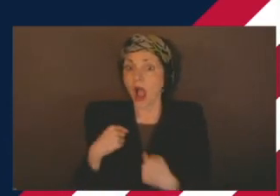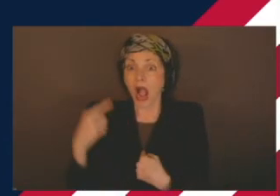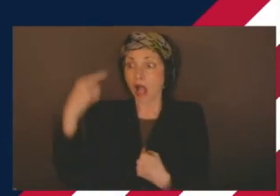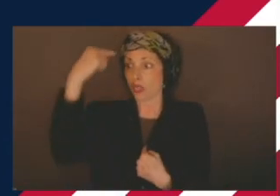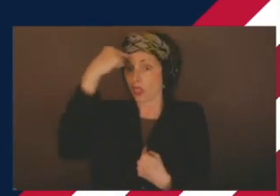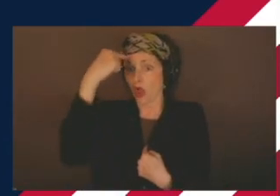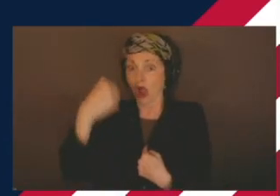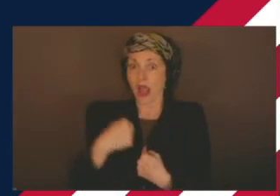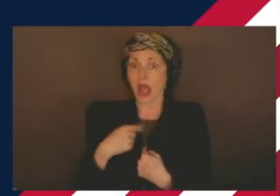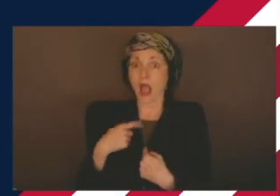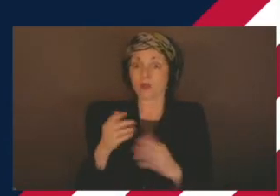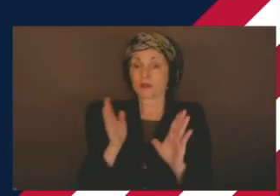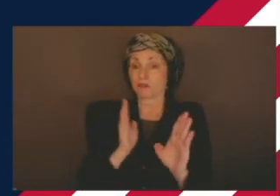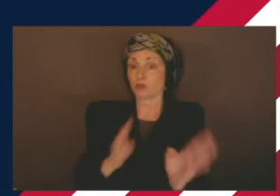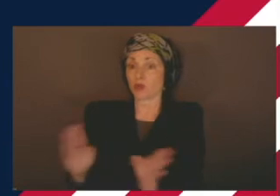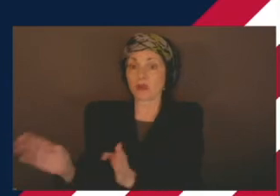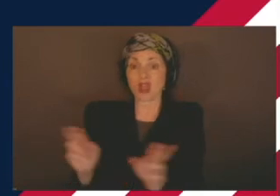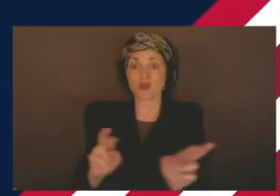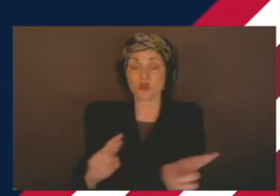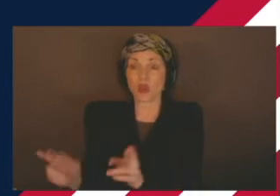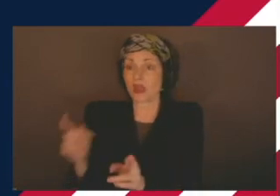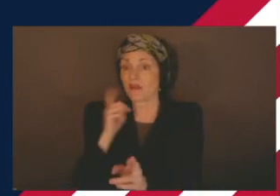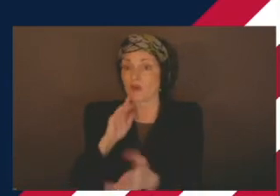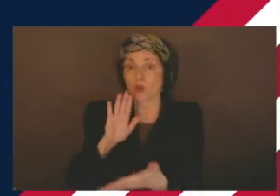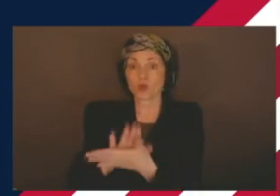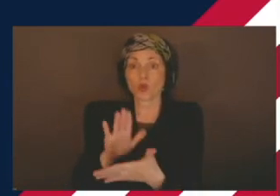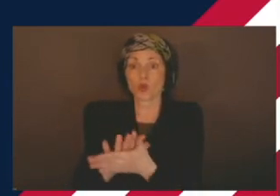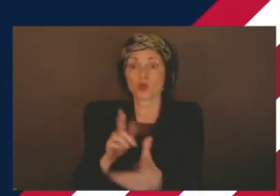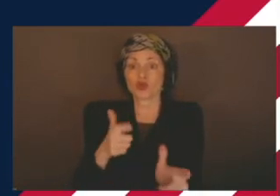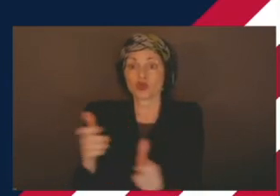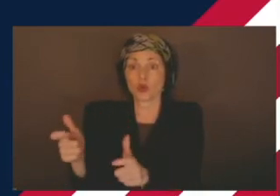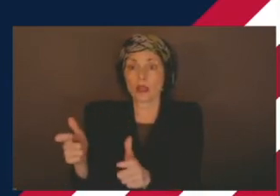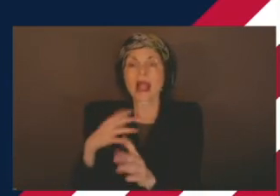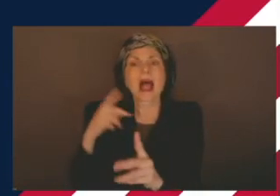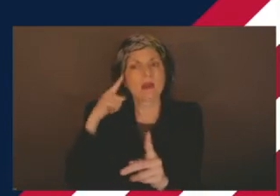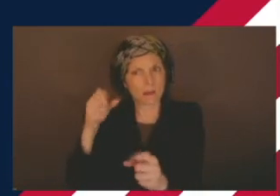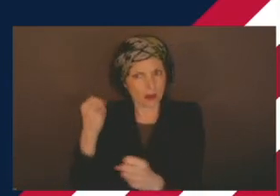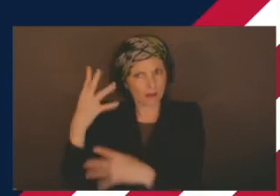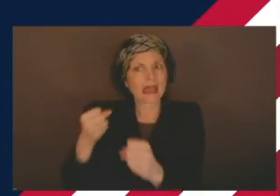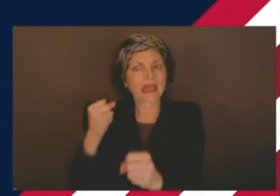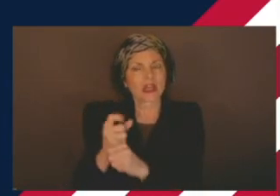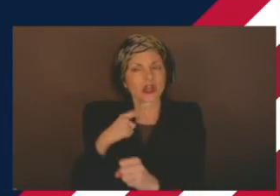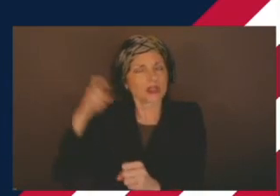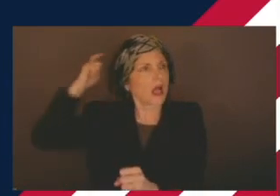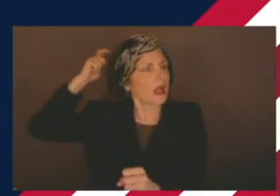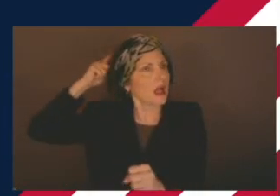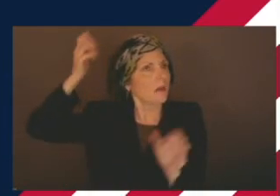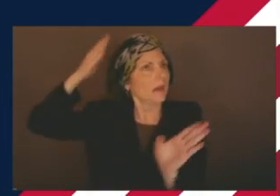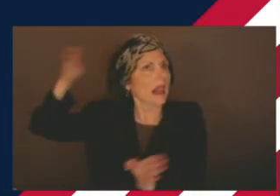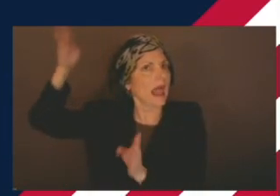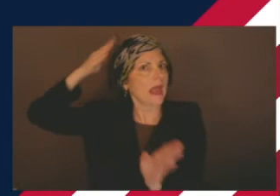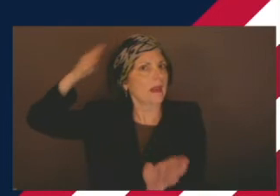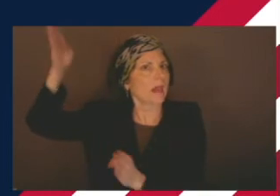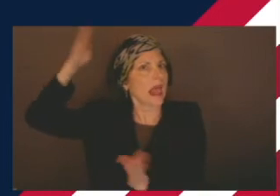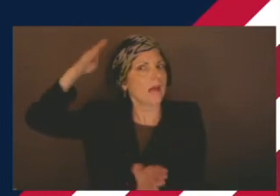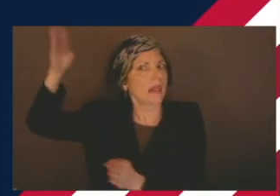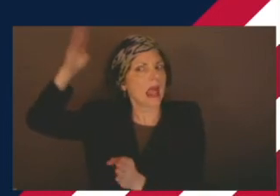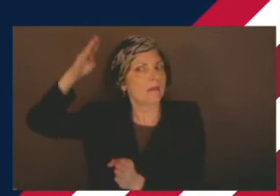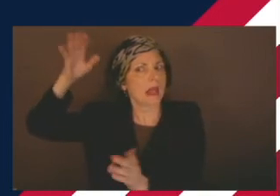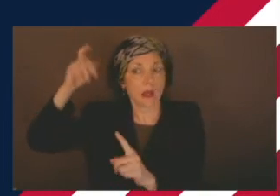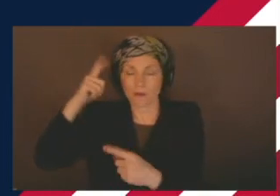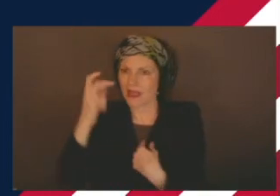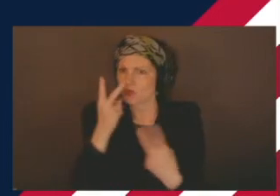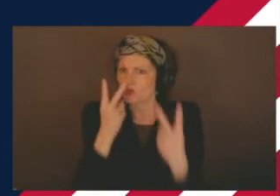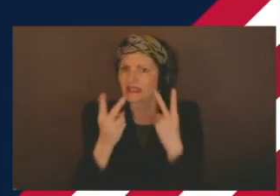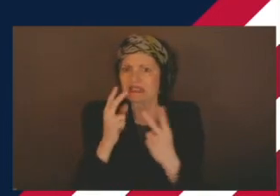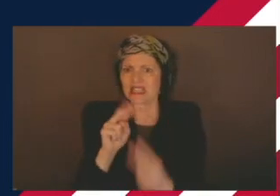for years planned out what I would do if something like that were to happen, because it is something that, you know, folks see often on the news.